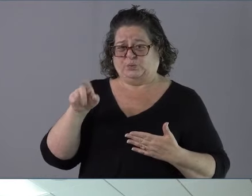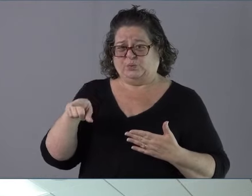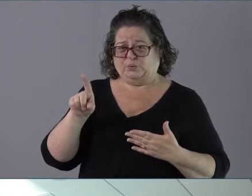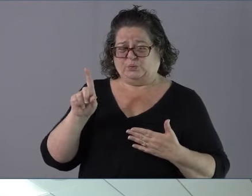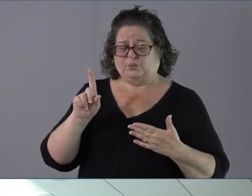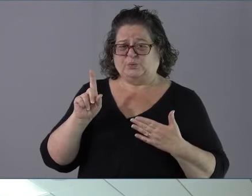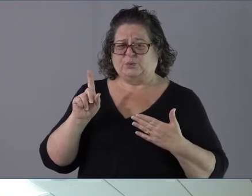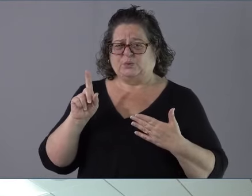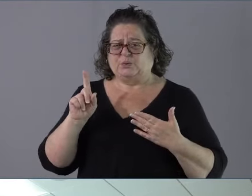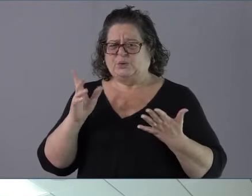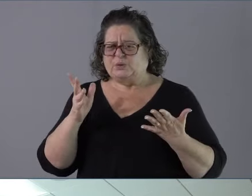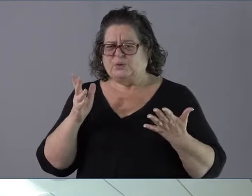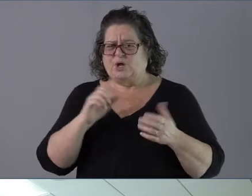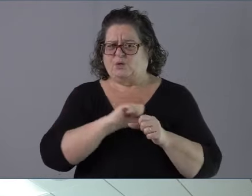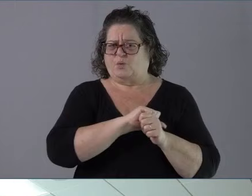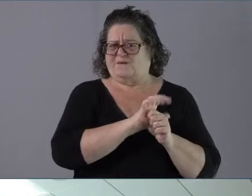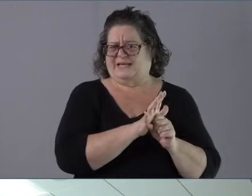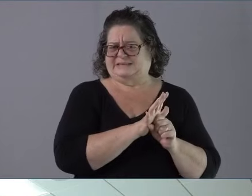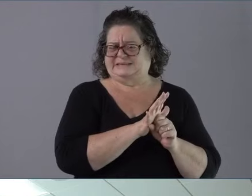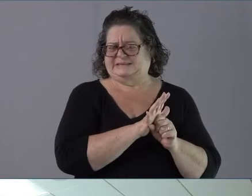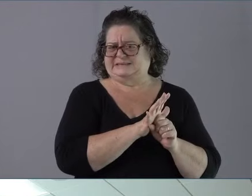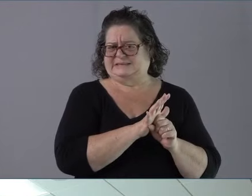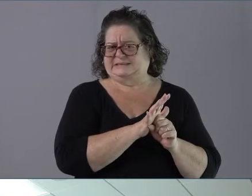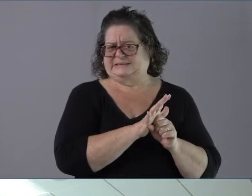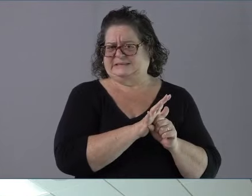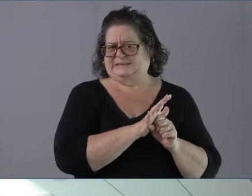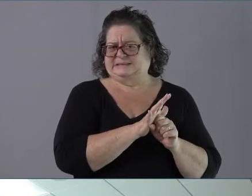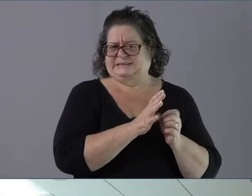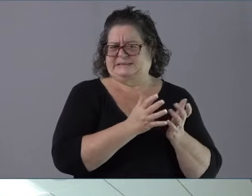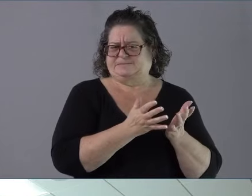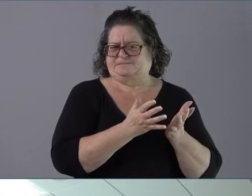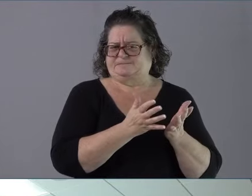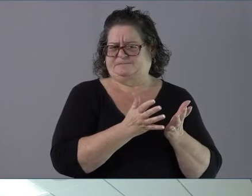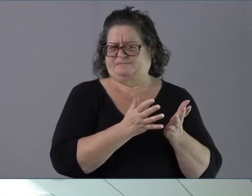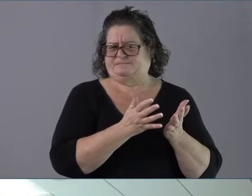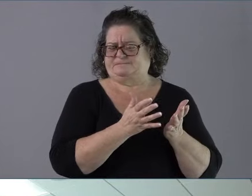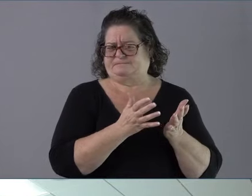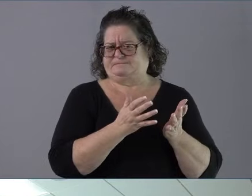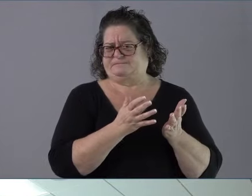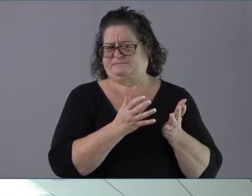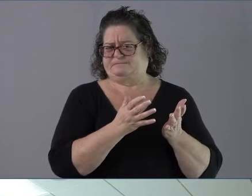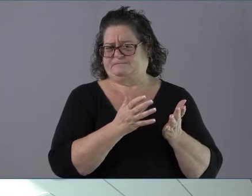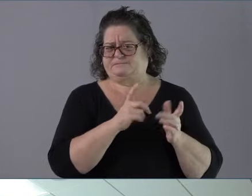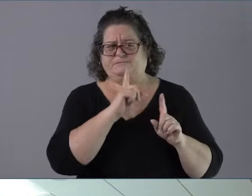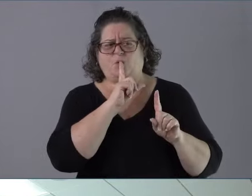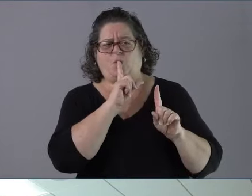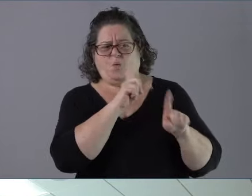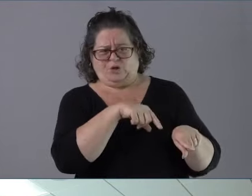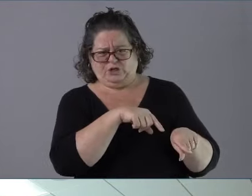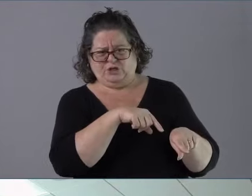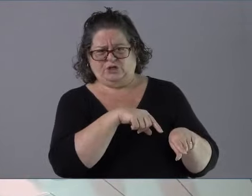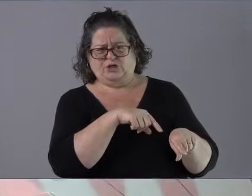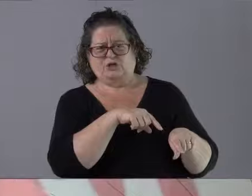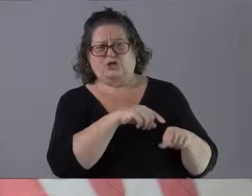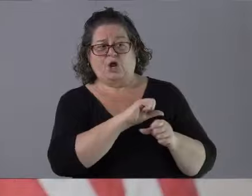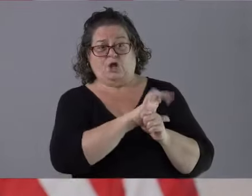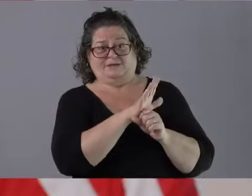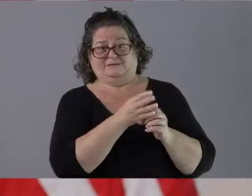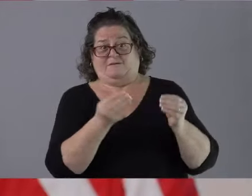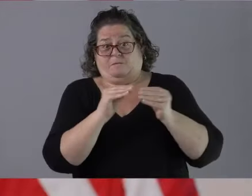the virus and any of the orders to the rise in suicides and drug use, or is that just seasonal? So the